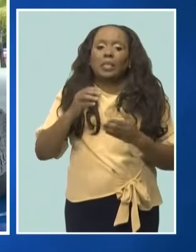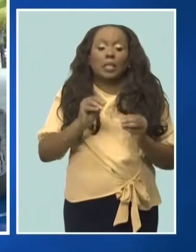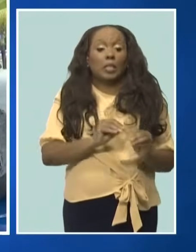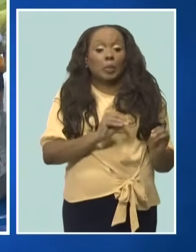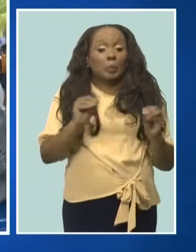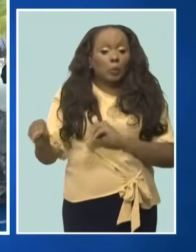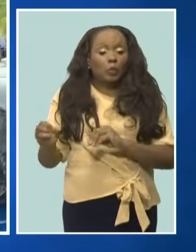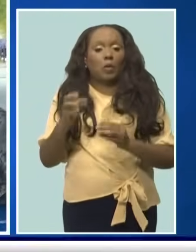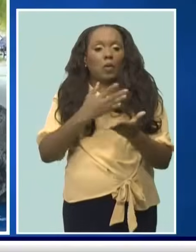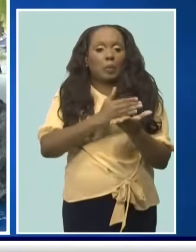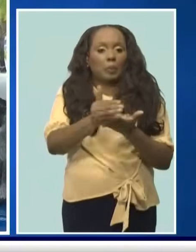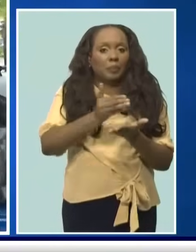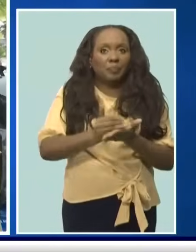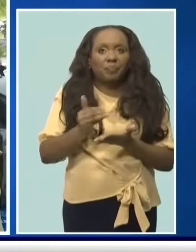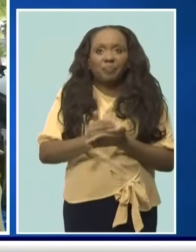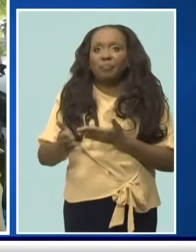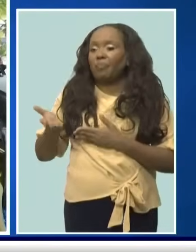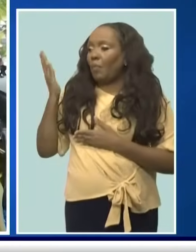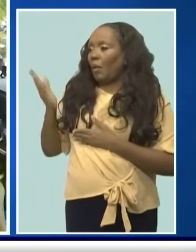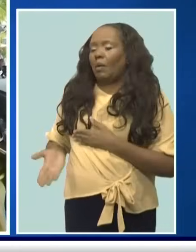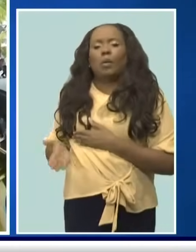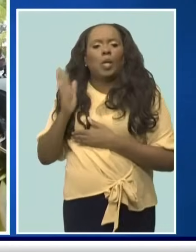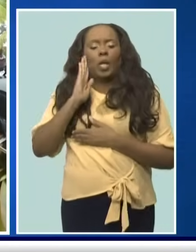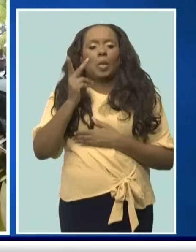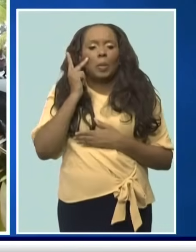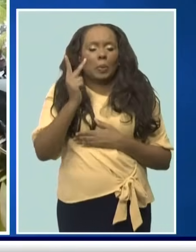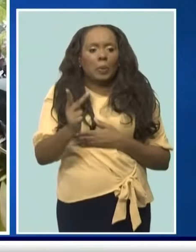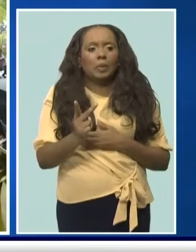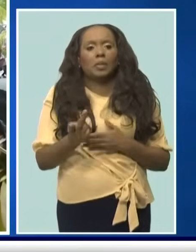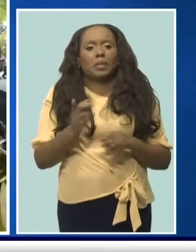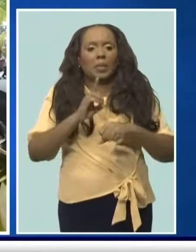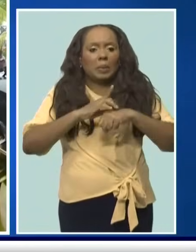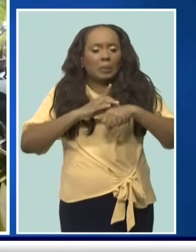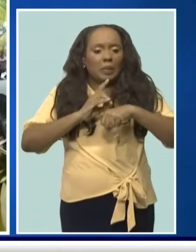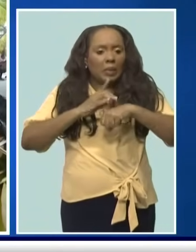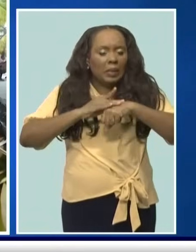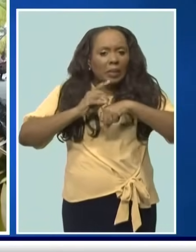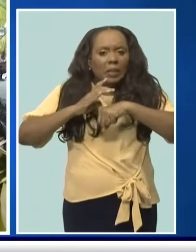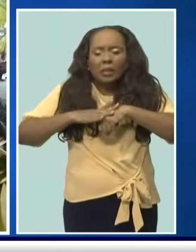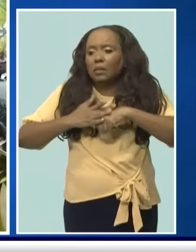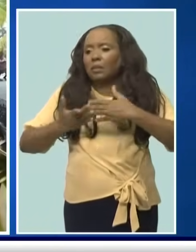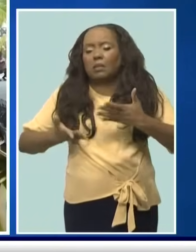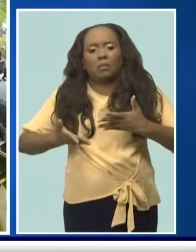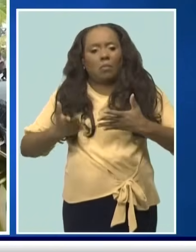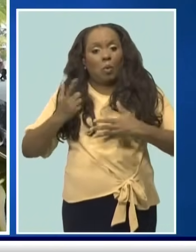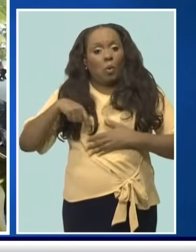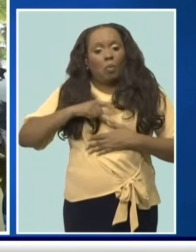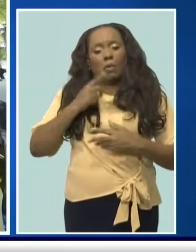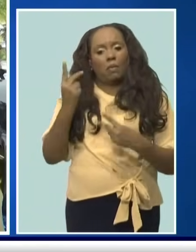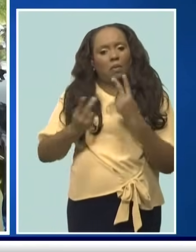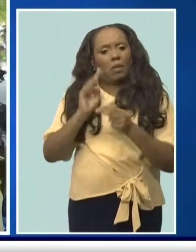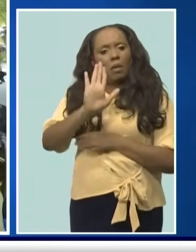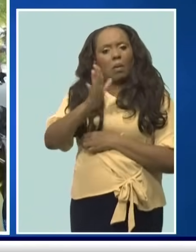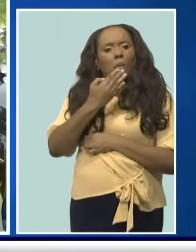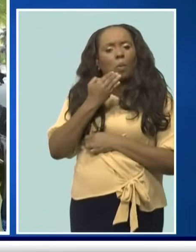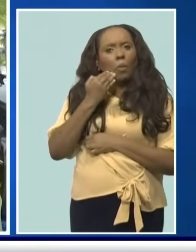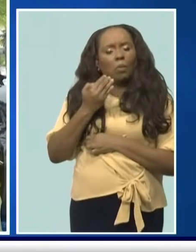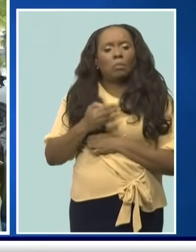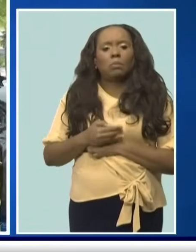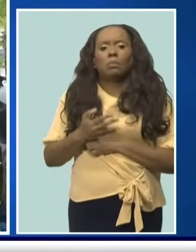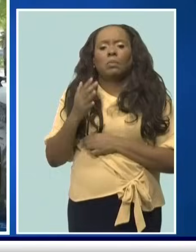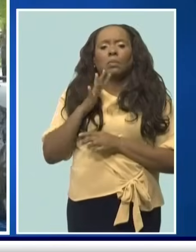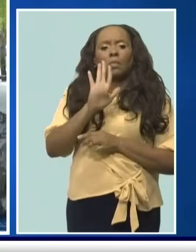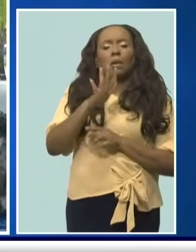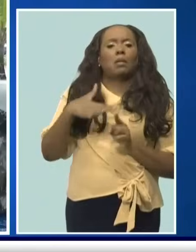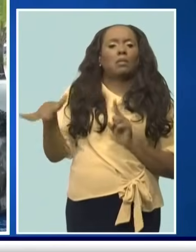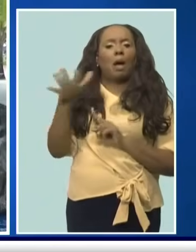after, got mosquito infection again, right? Maybe we come at your home, right? And you may say you got a lot of mosquitoes at your home,